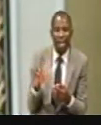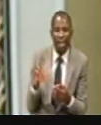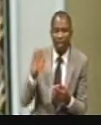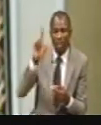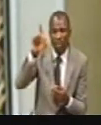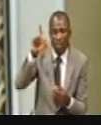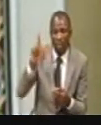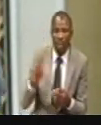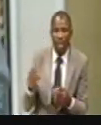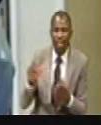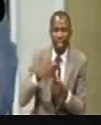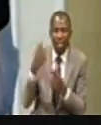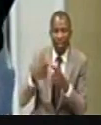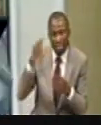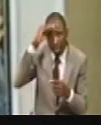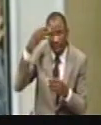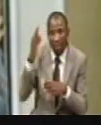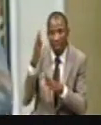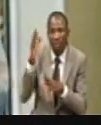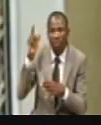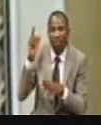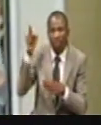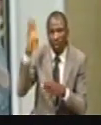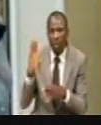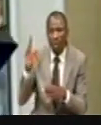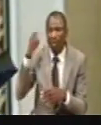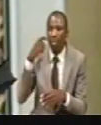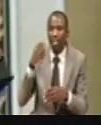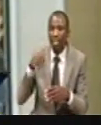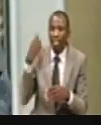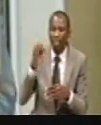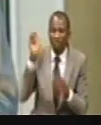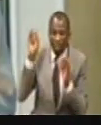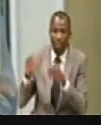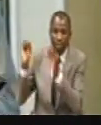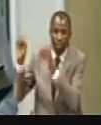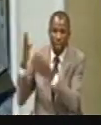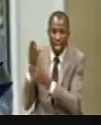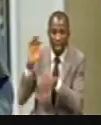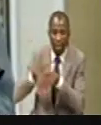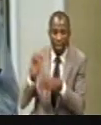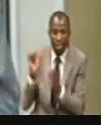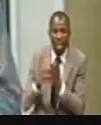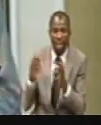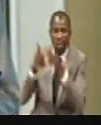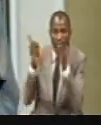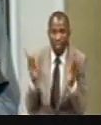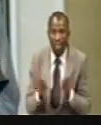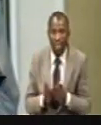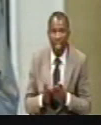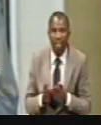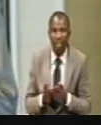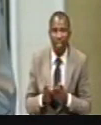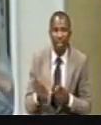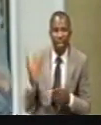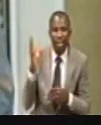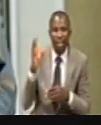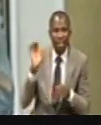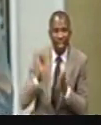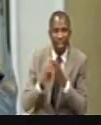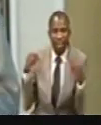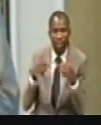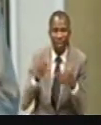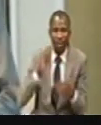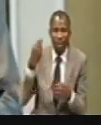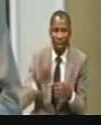said we should lay our hands, one on our head and one where we had a problem. And I did. Brethren, he has not